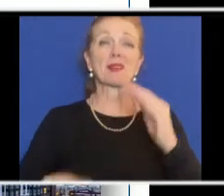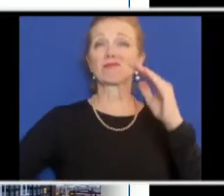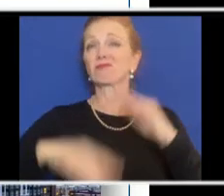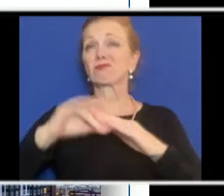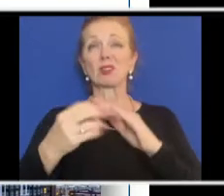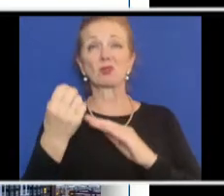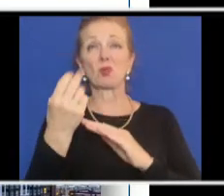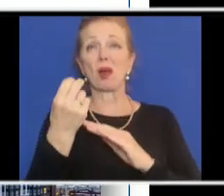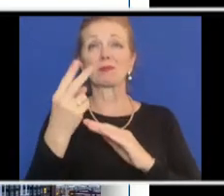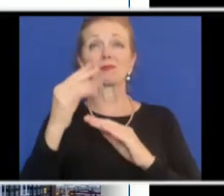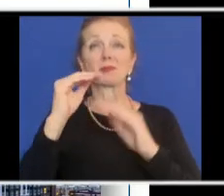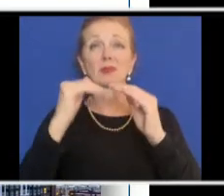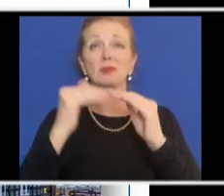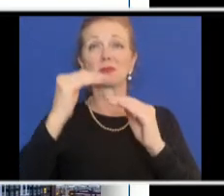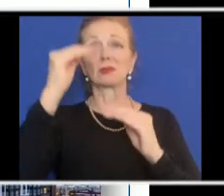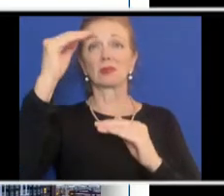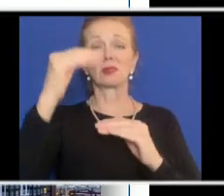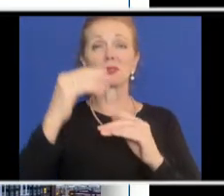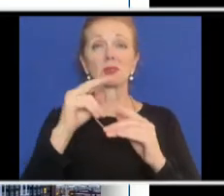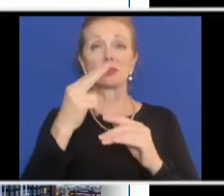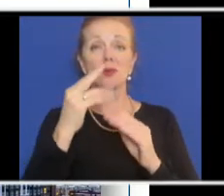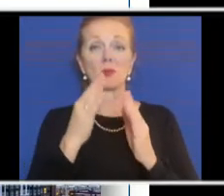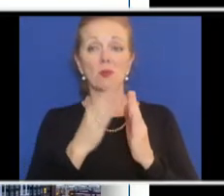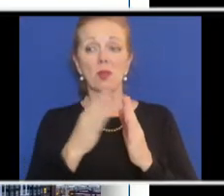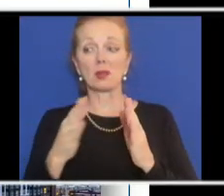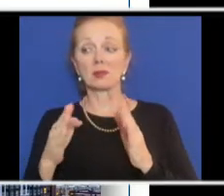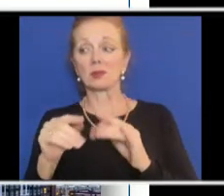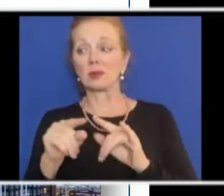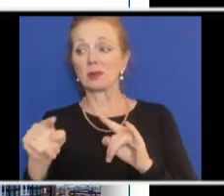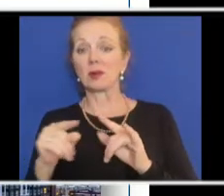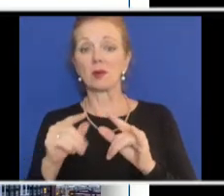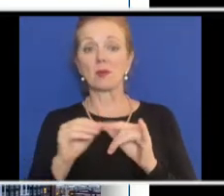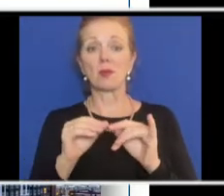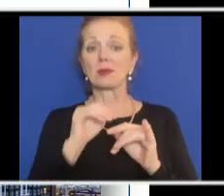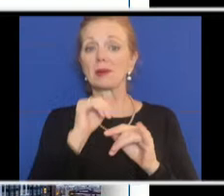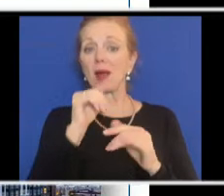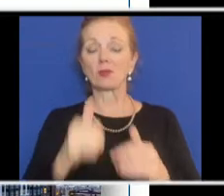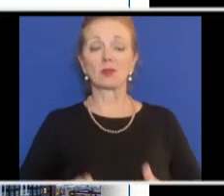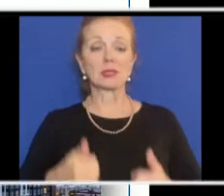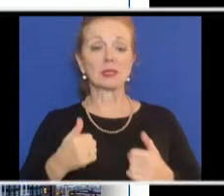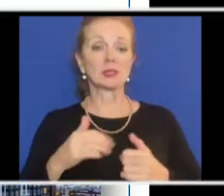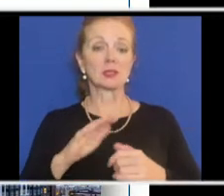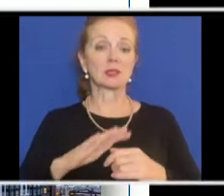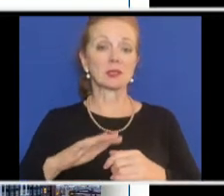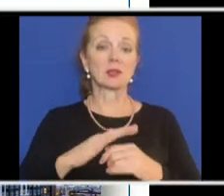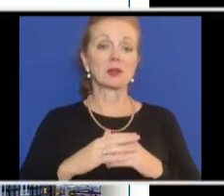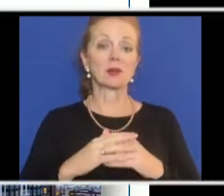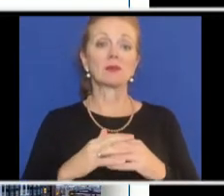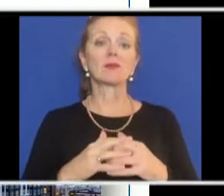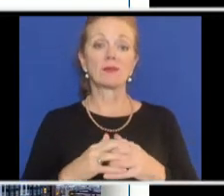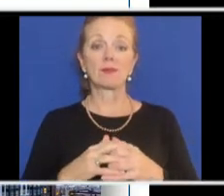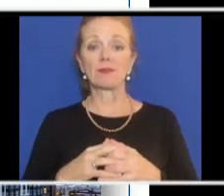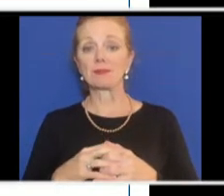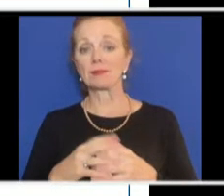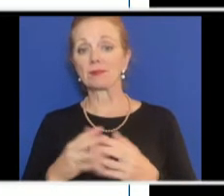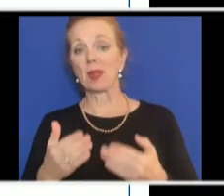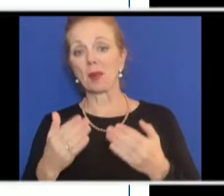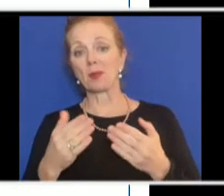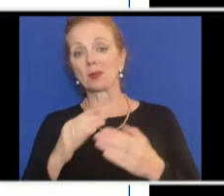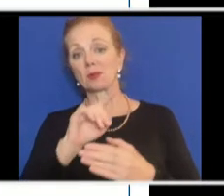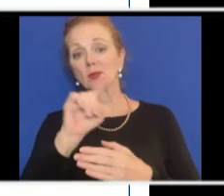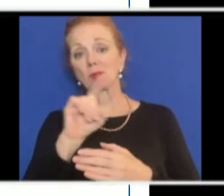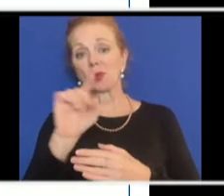a couple blocks away would be appropriate it could also be more non-residential in nature but the proposed zoning district